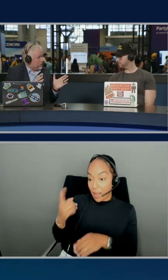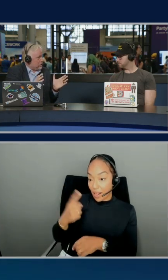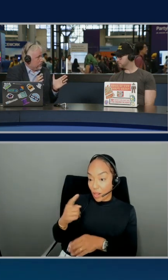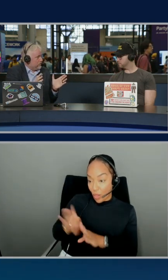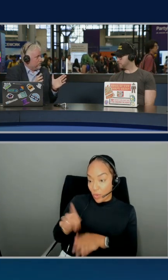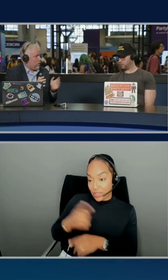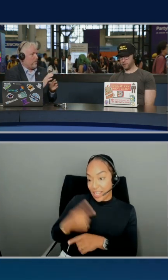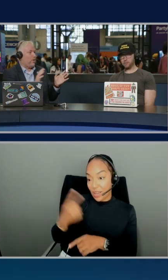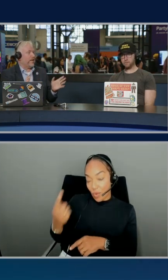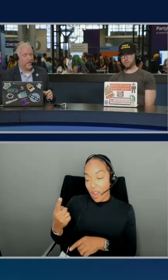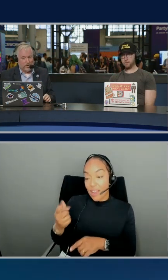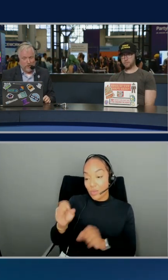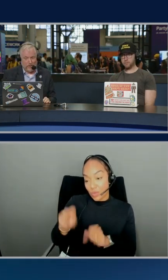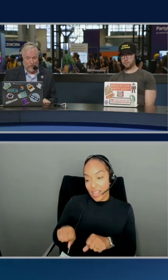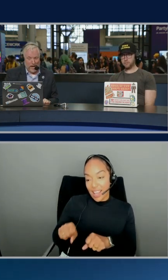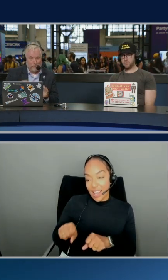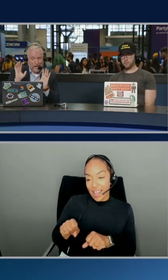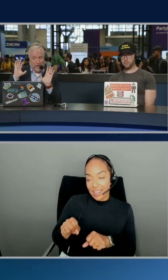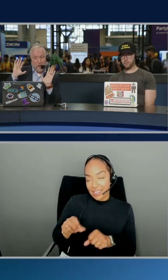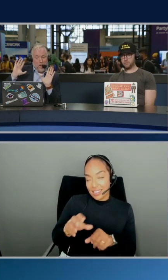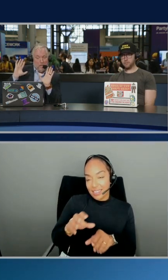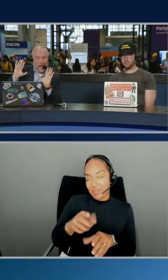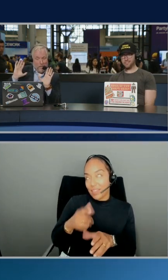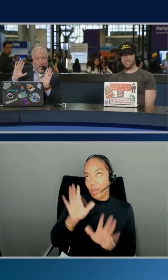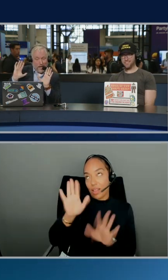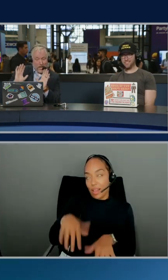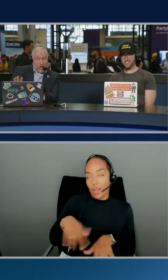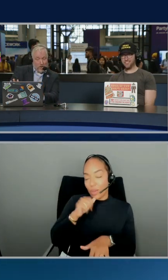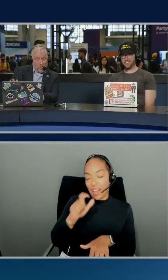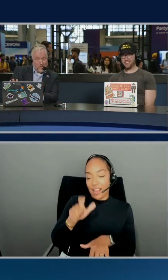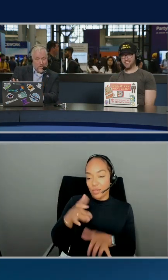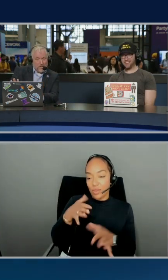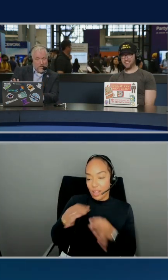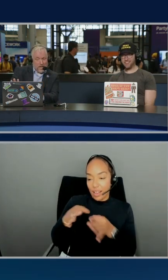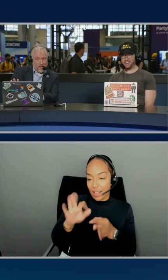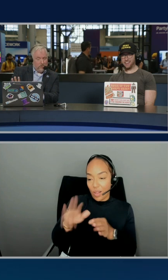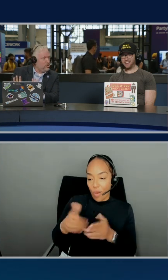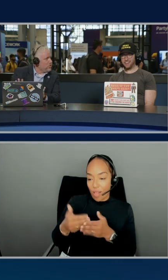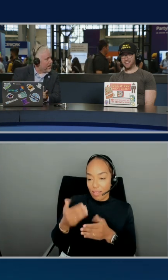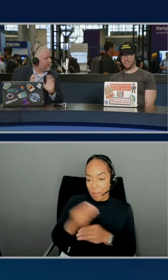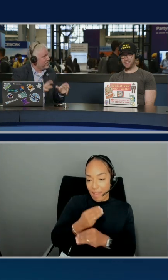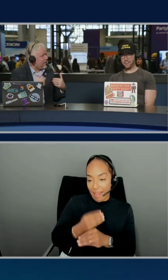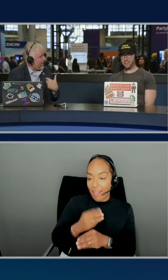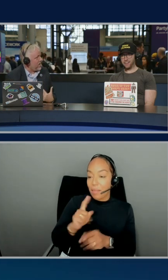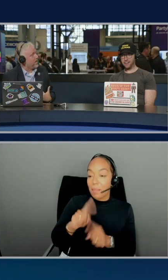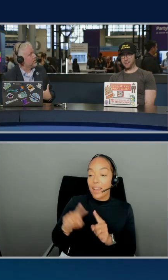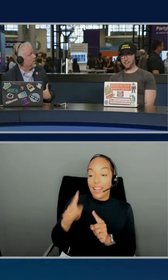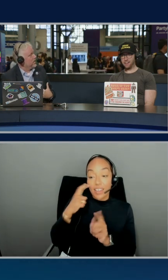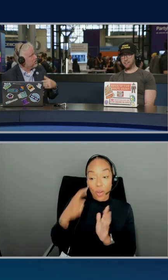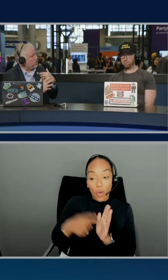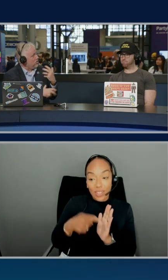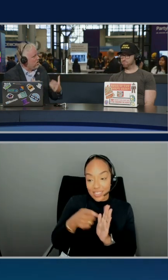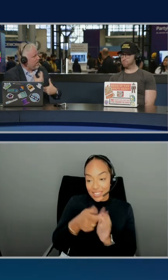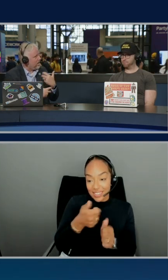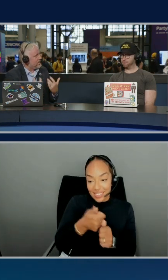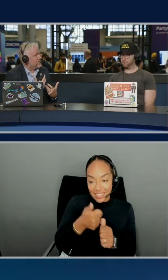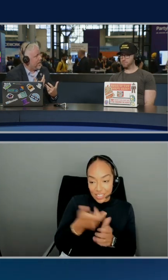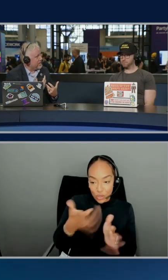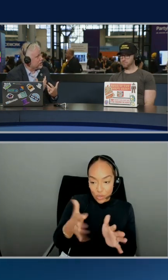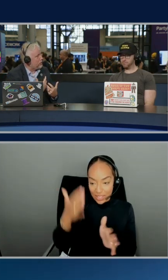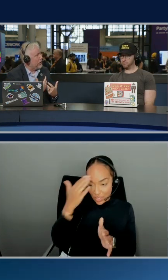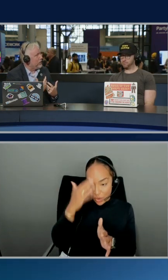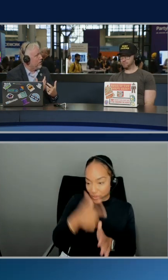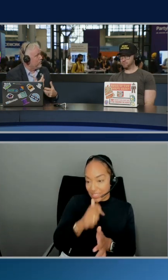of those two, but we Okay. won't get into the math behind that. But here, notice it knew that. It didn't ask. So Right. you get like